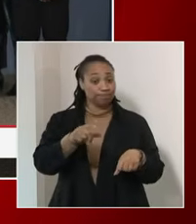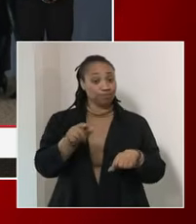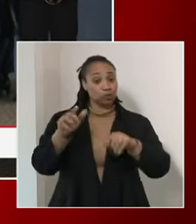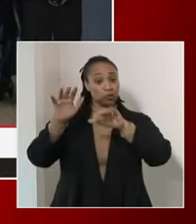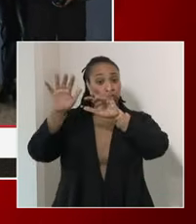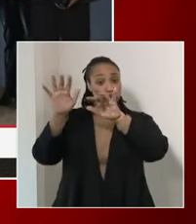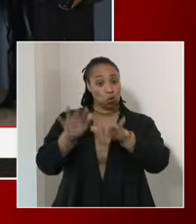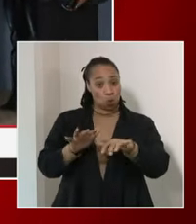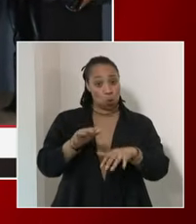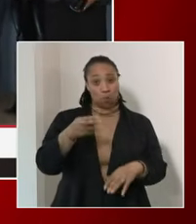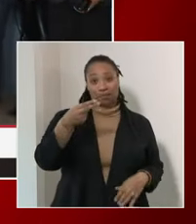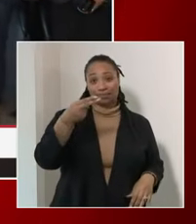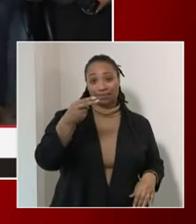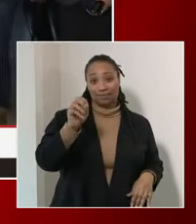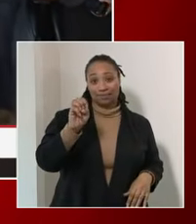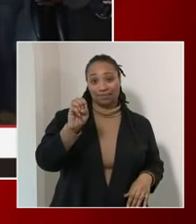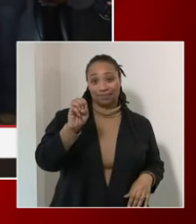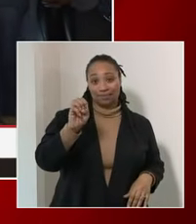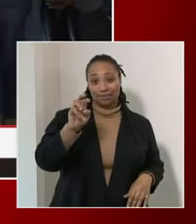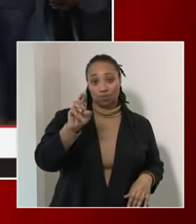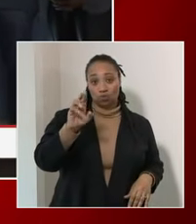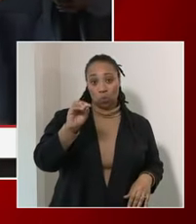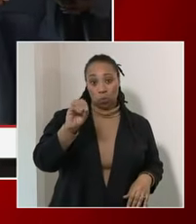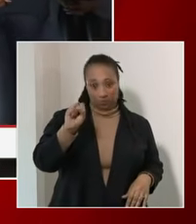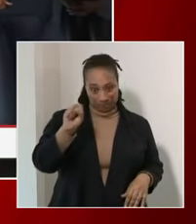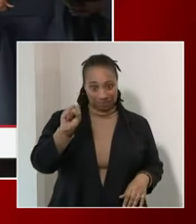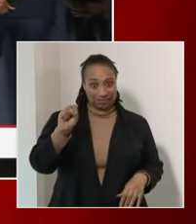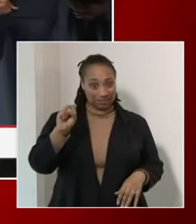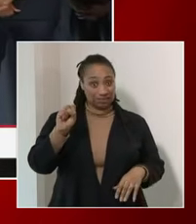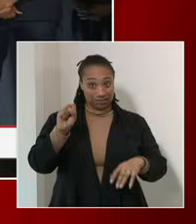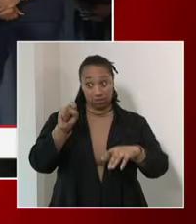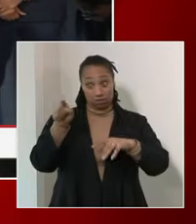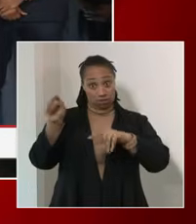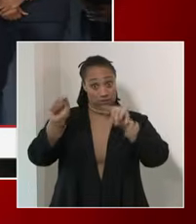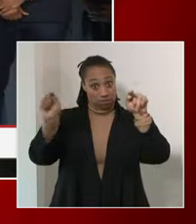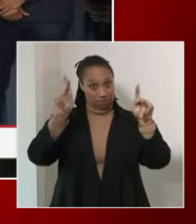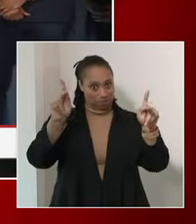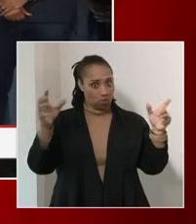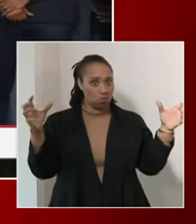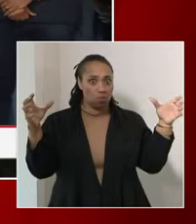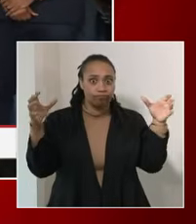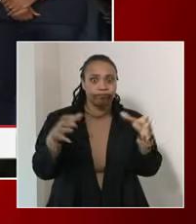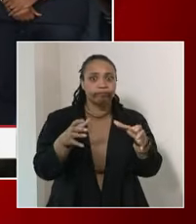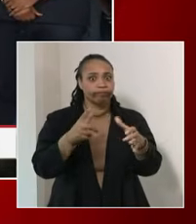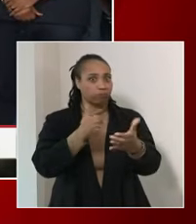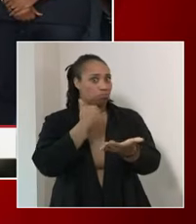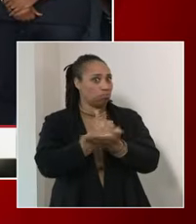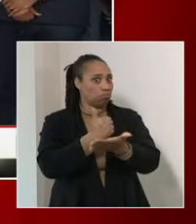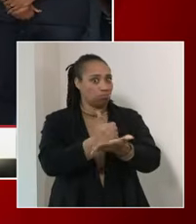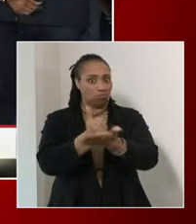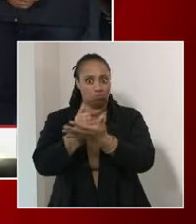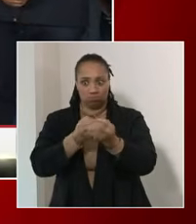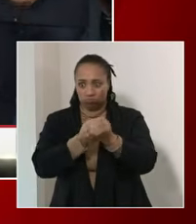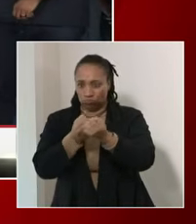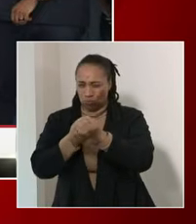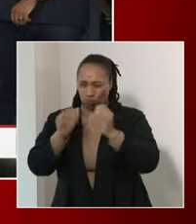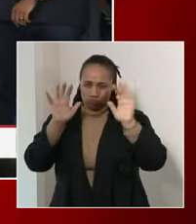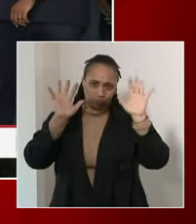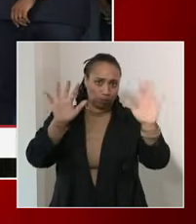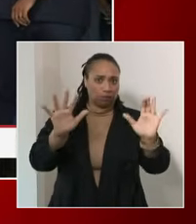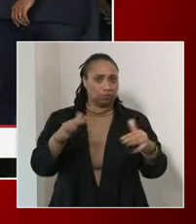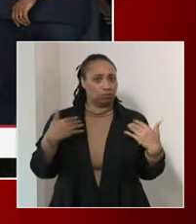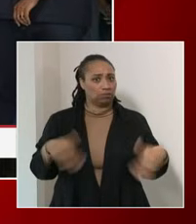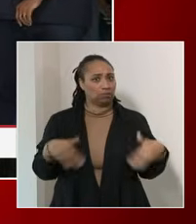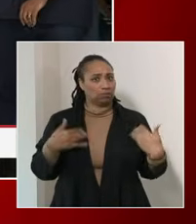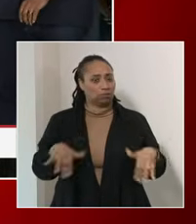but they ran into the same conditions as everyone else. So that's what I would say. But let me turn to